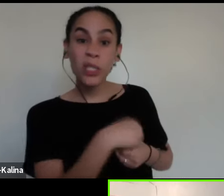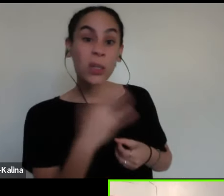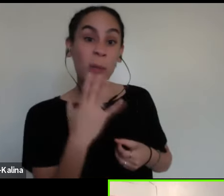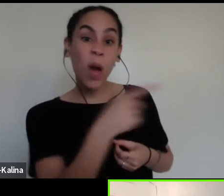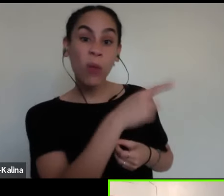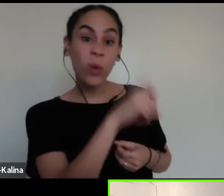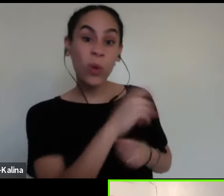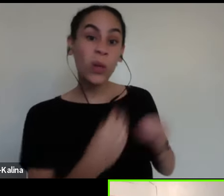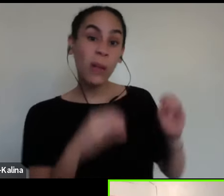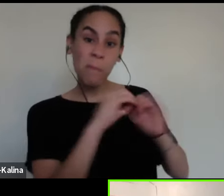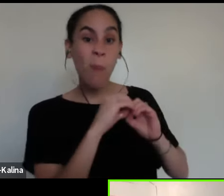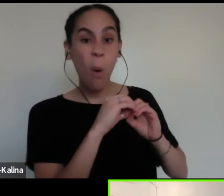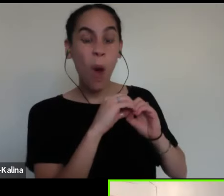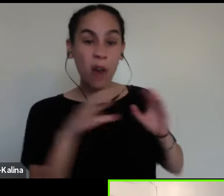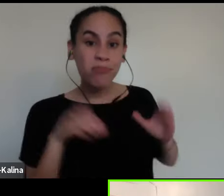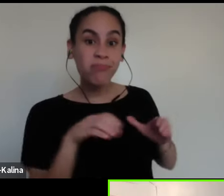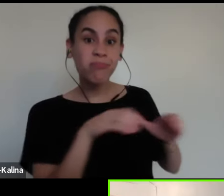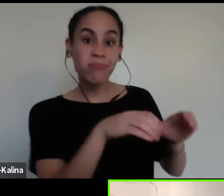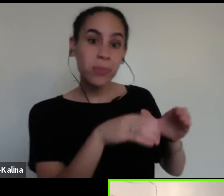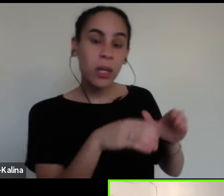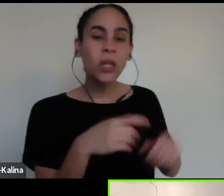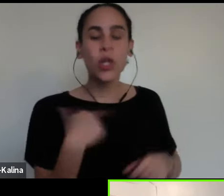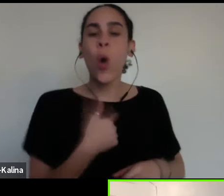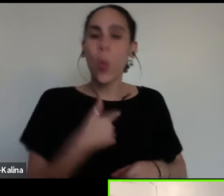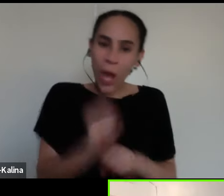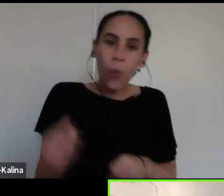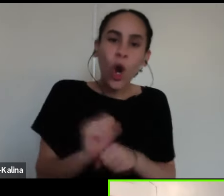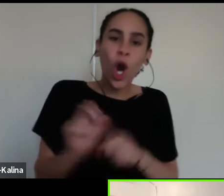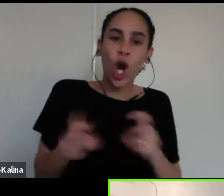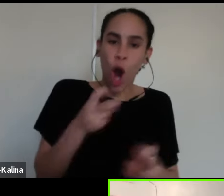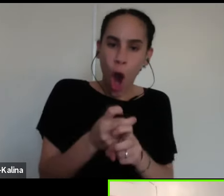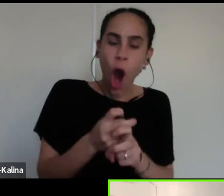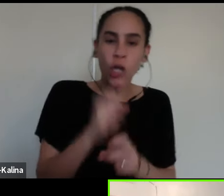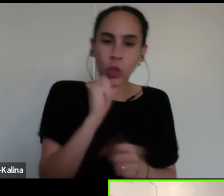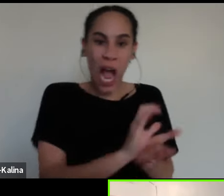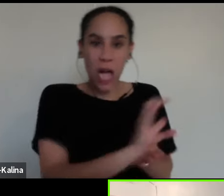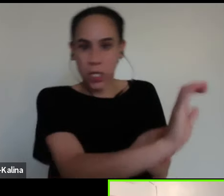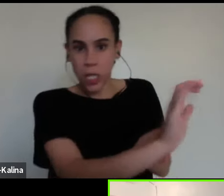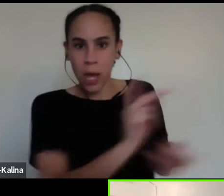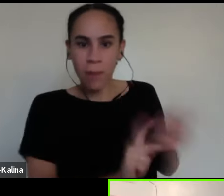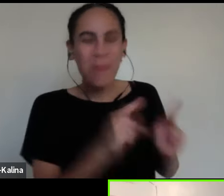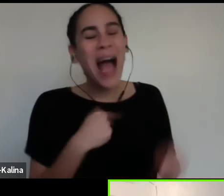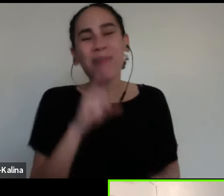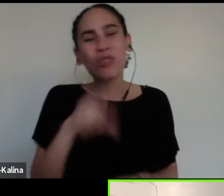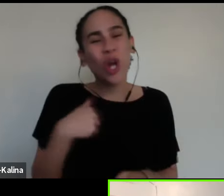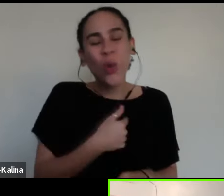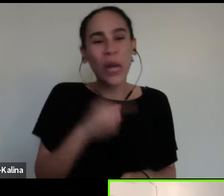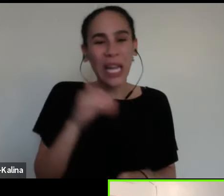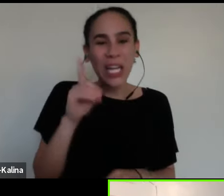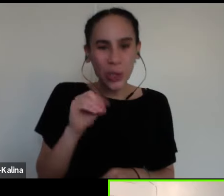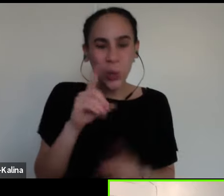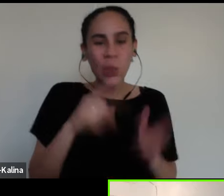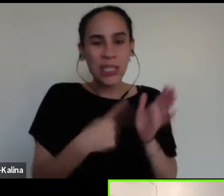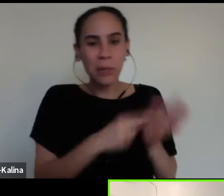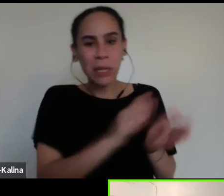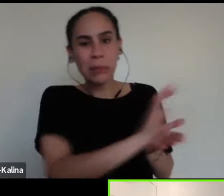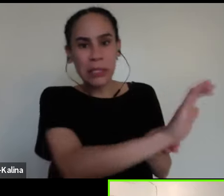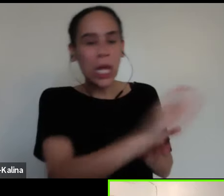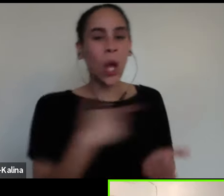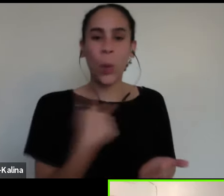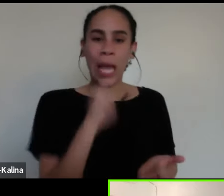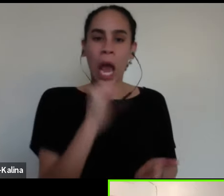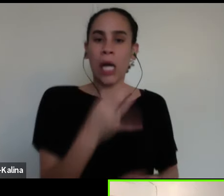little bit different. And so we work really hard not to do that. I'm sure we do it all the time anyway, just, you know, because we're not adept at